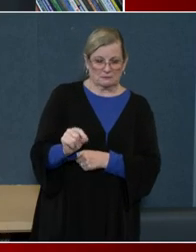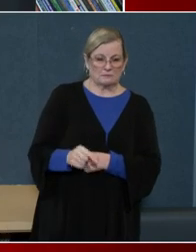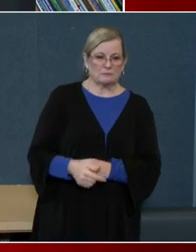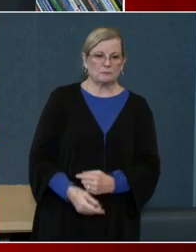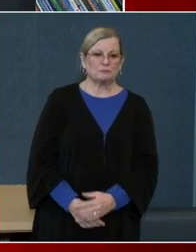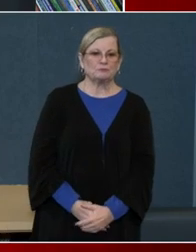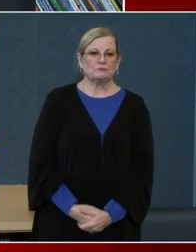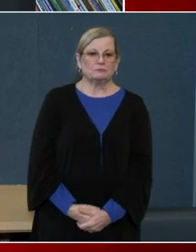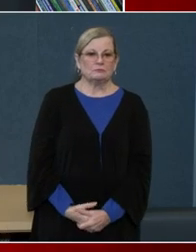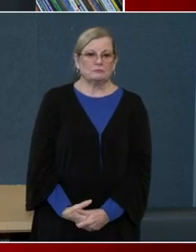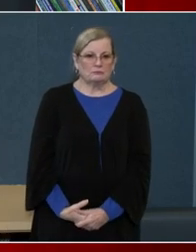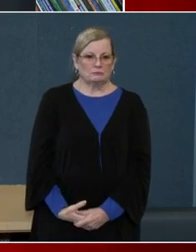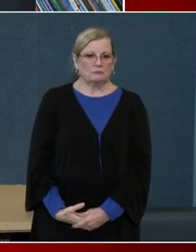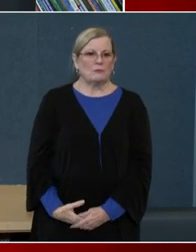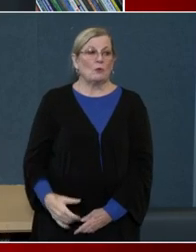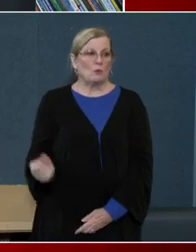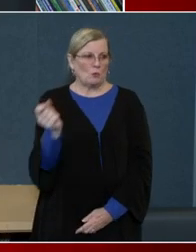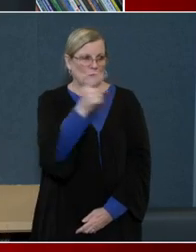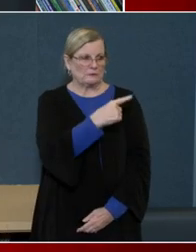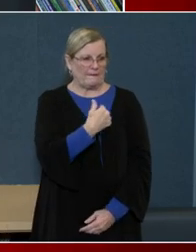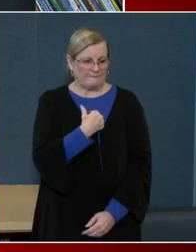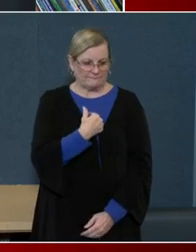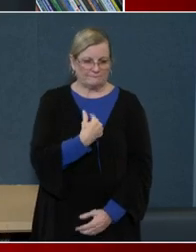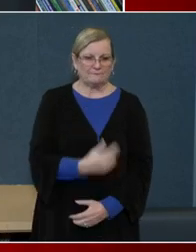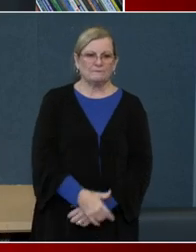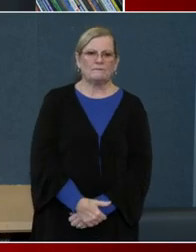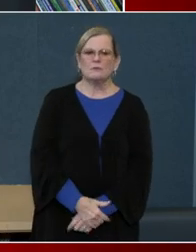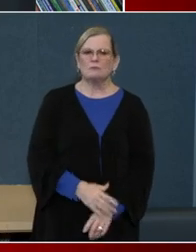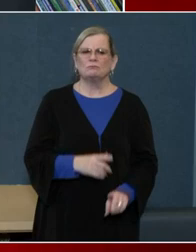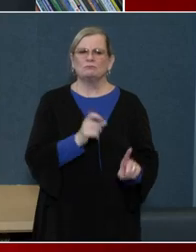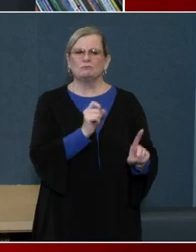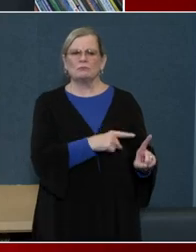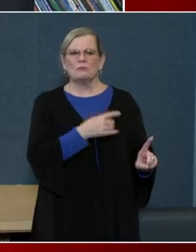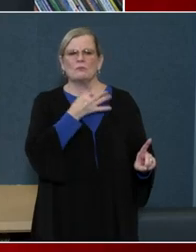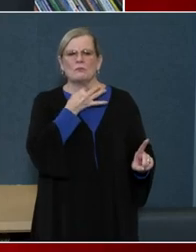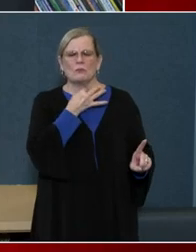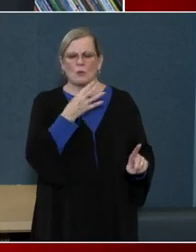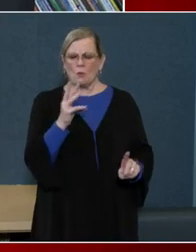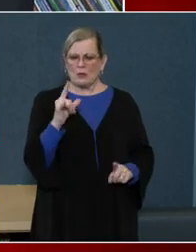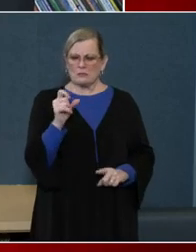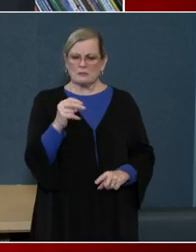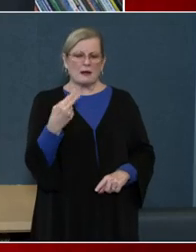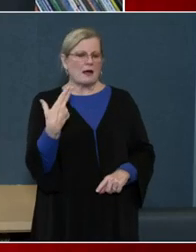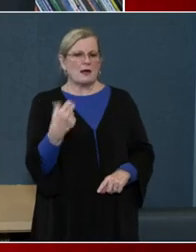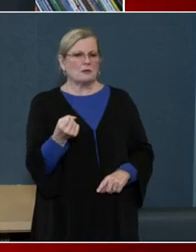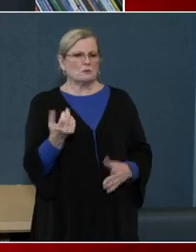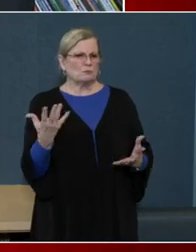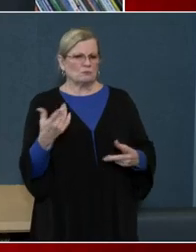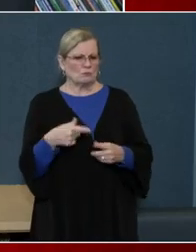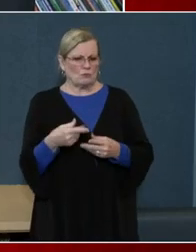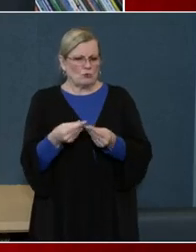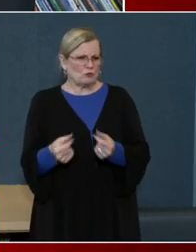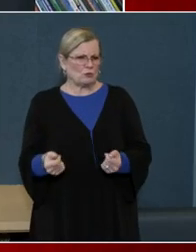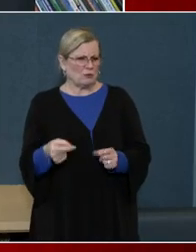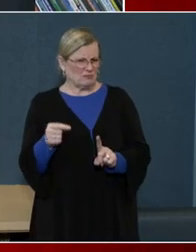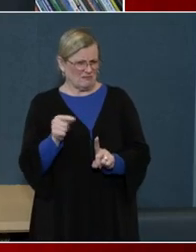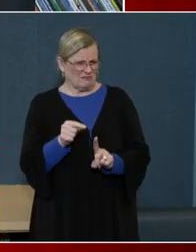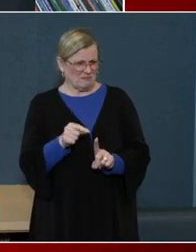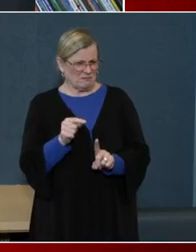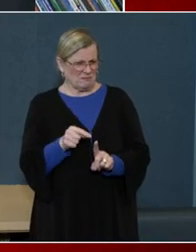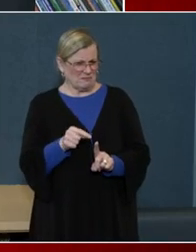Yes. I do have one question about the Wilson High School resolution. That's a resolution. There's nothing. Is there anything binding about